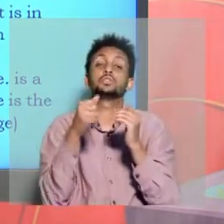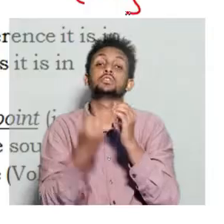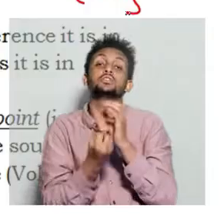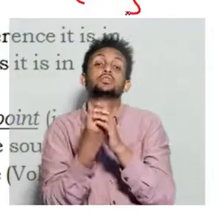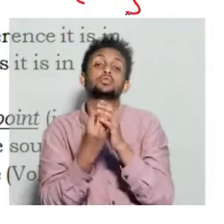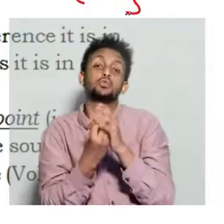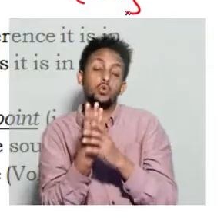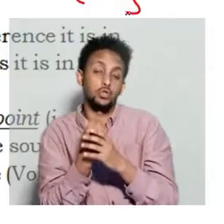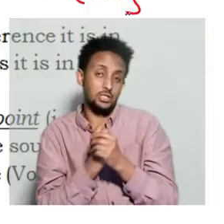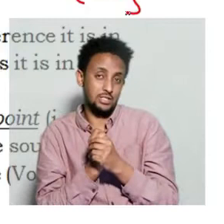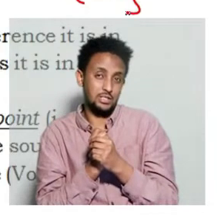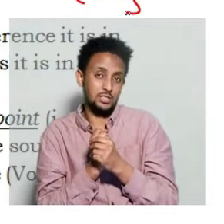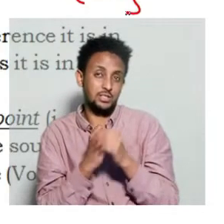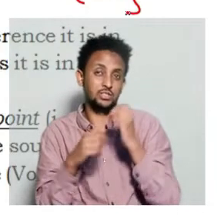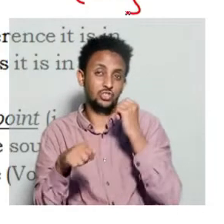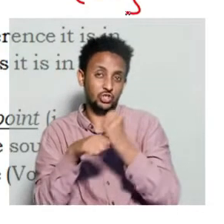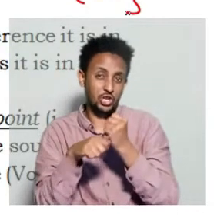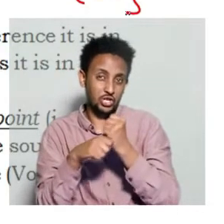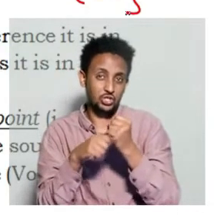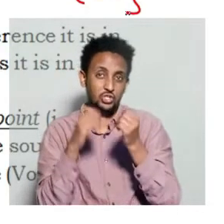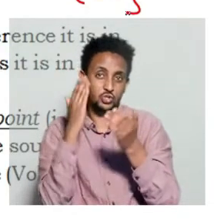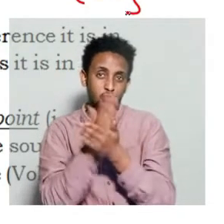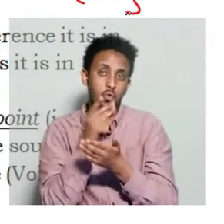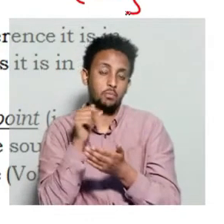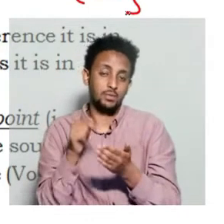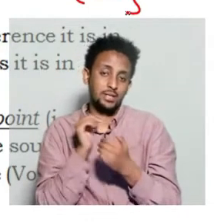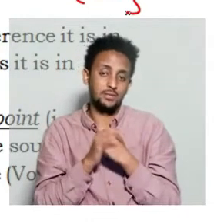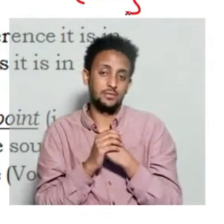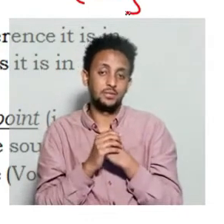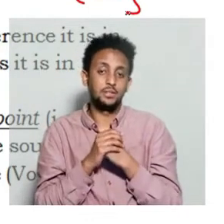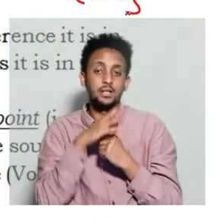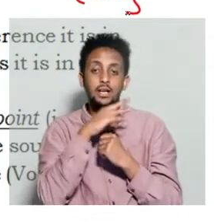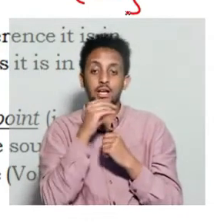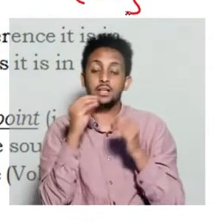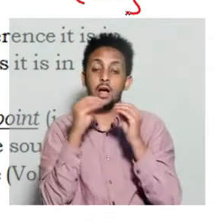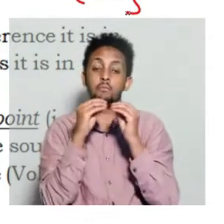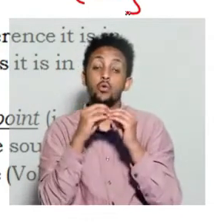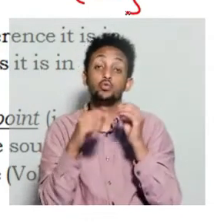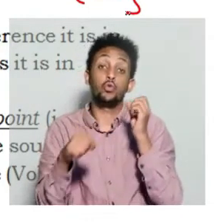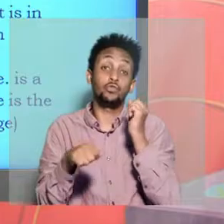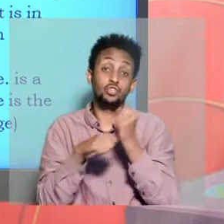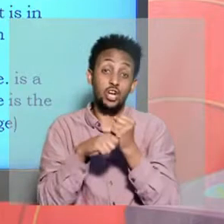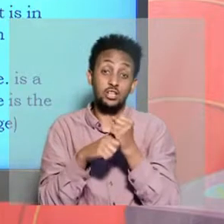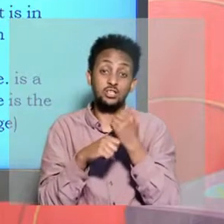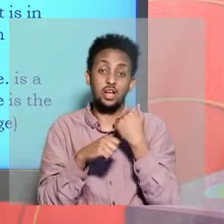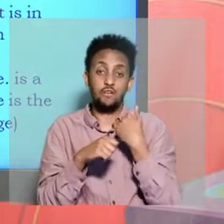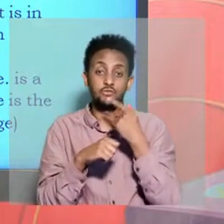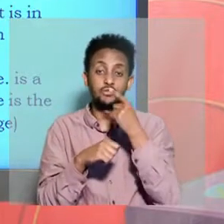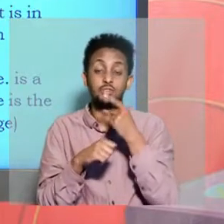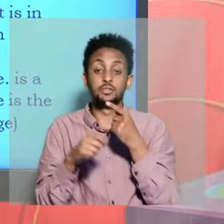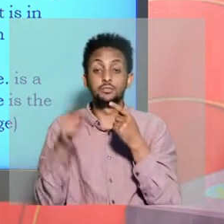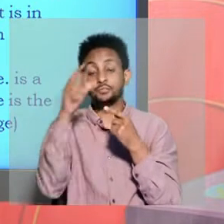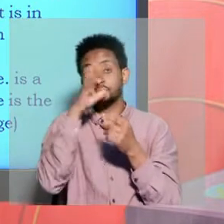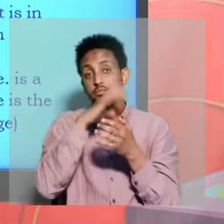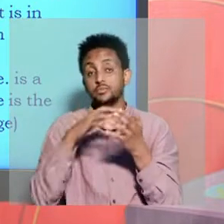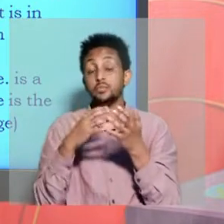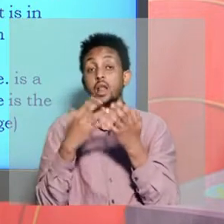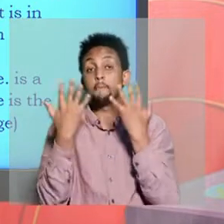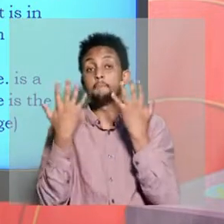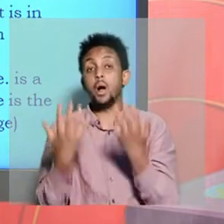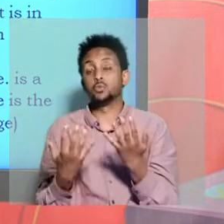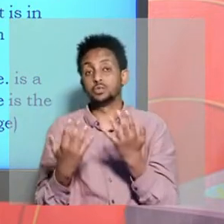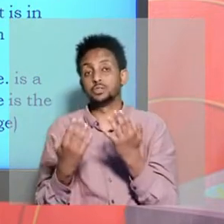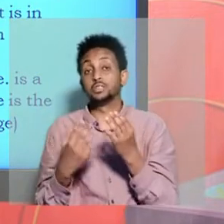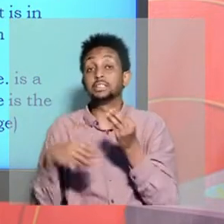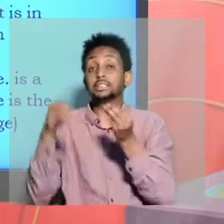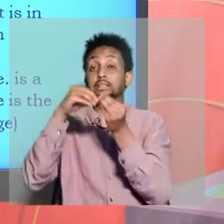source, so charging stops here. And the amount of the charge here, as the amount of the charge is increasing